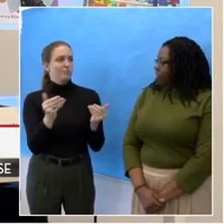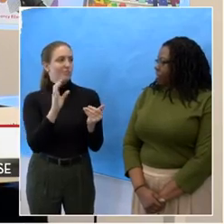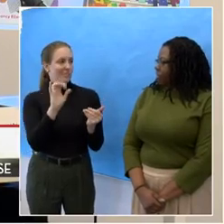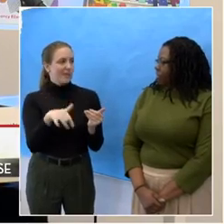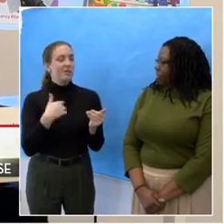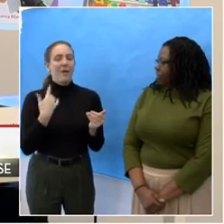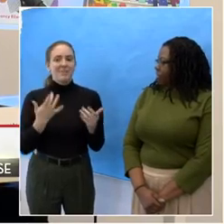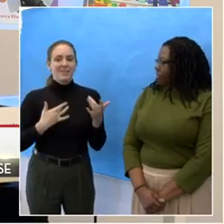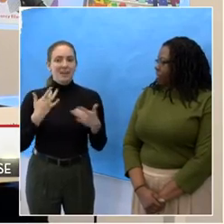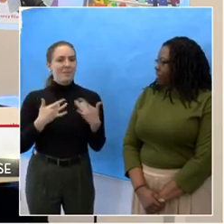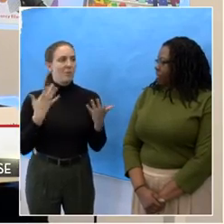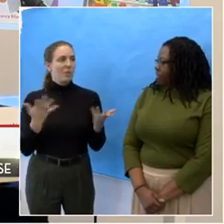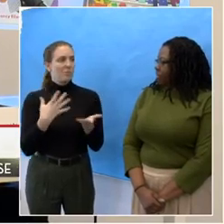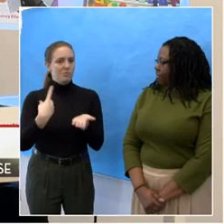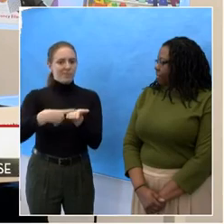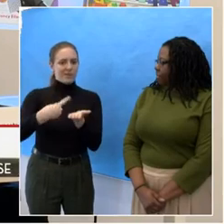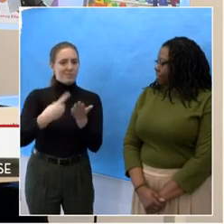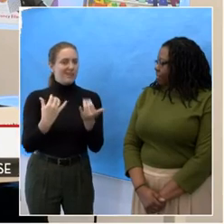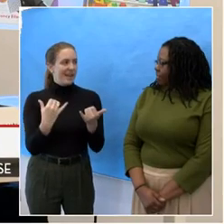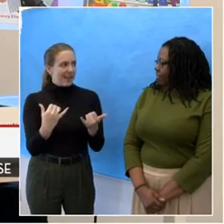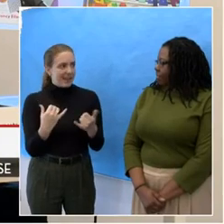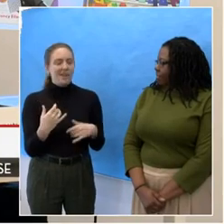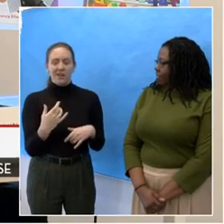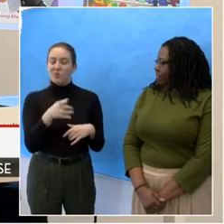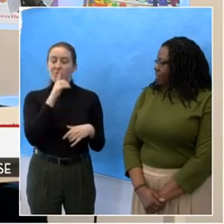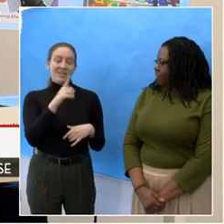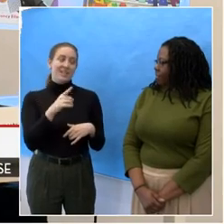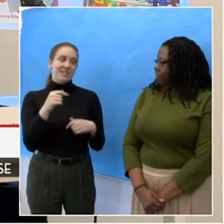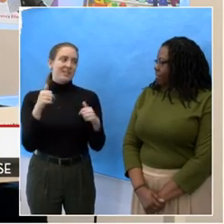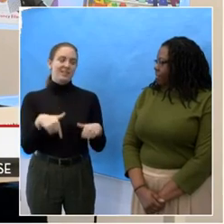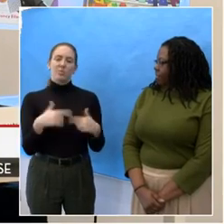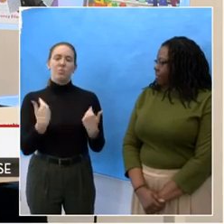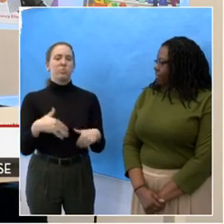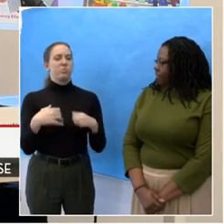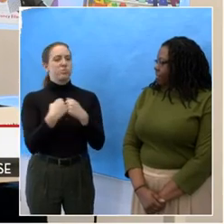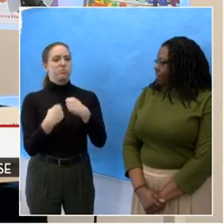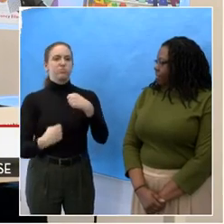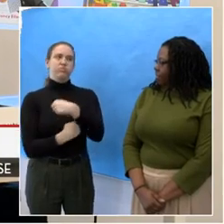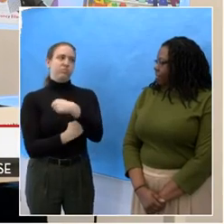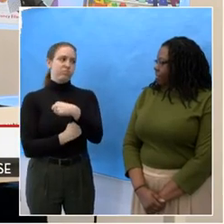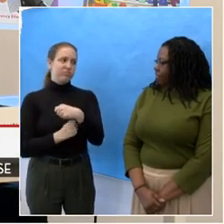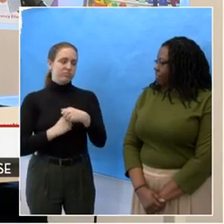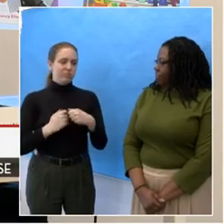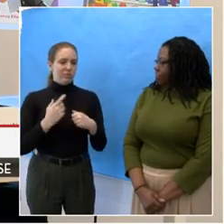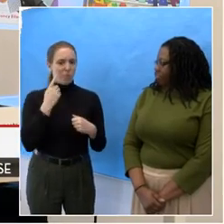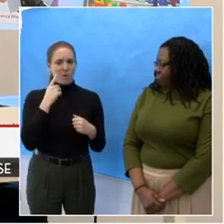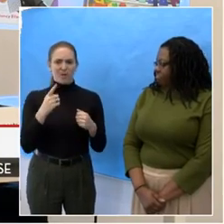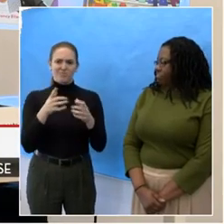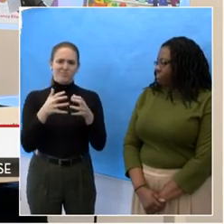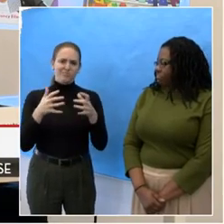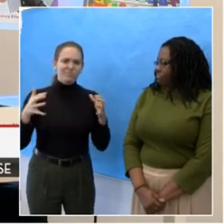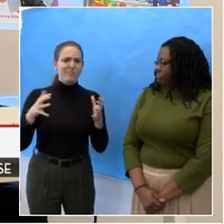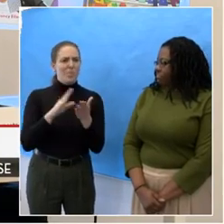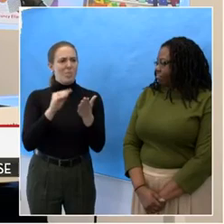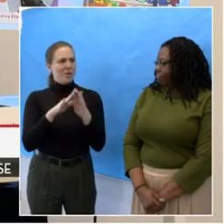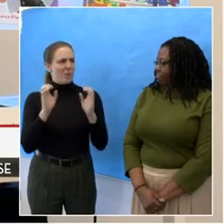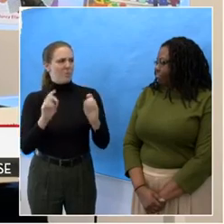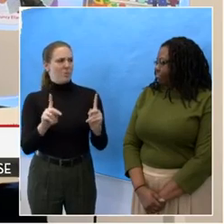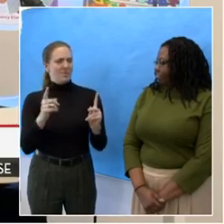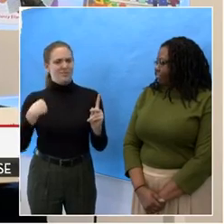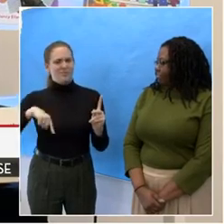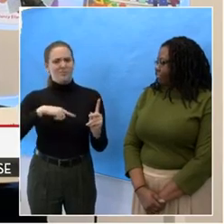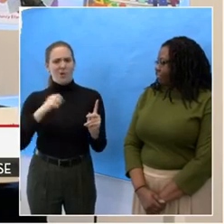what we're going to talk about today, really because this is a fundamental pathway to robust learning opportunities for all of our